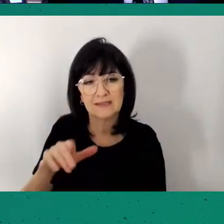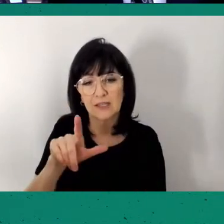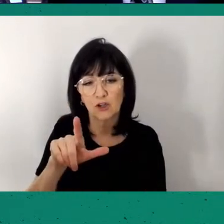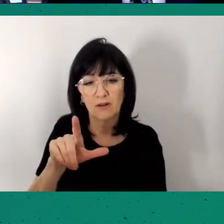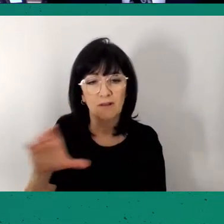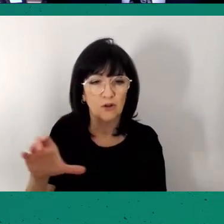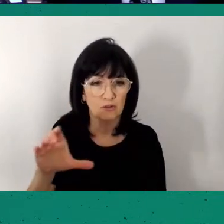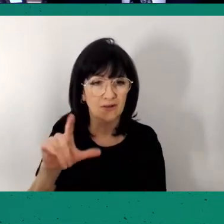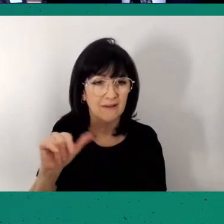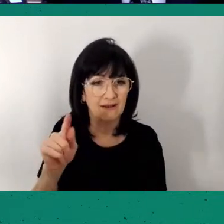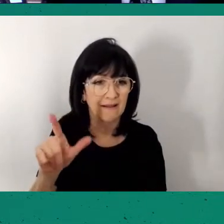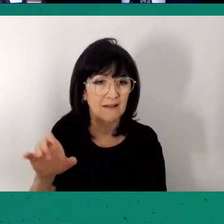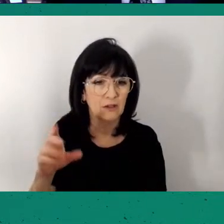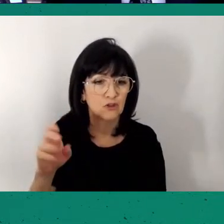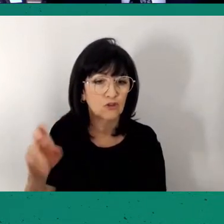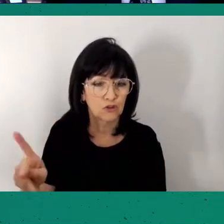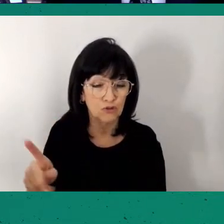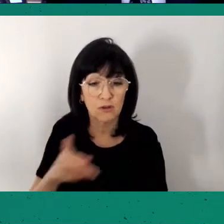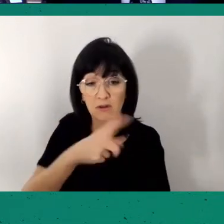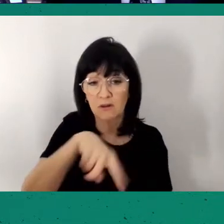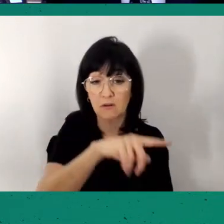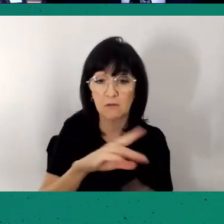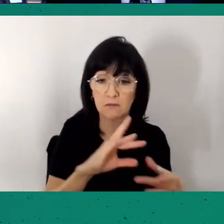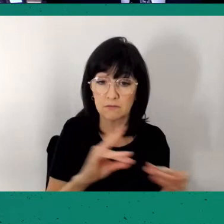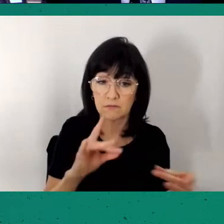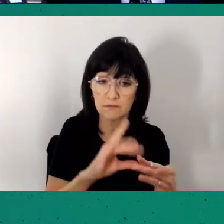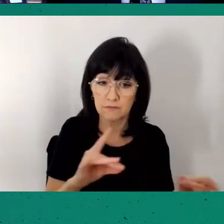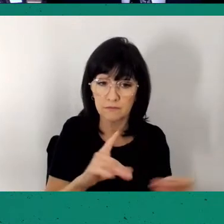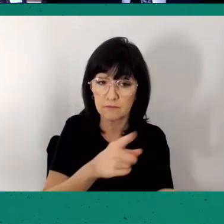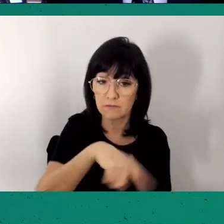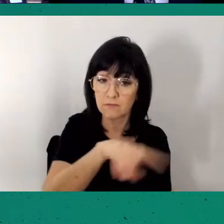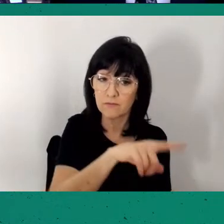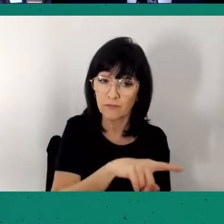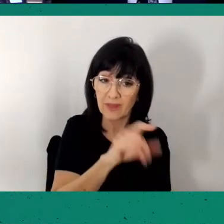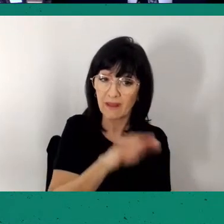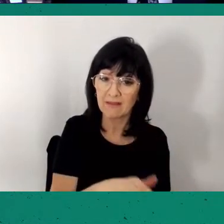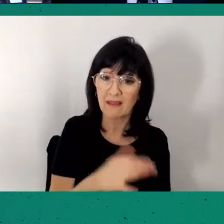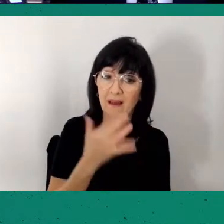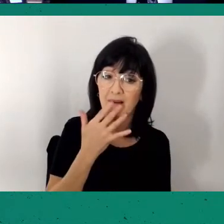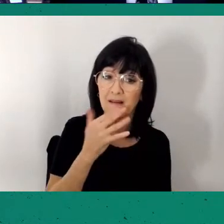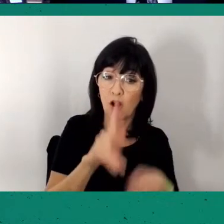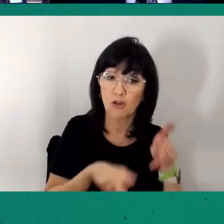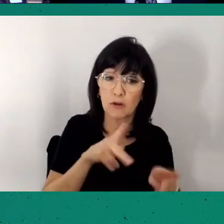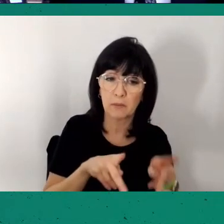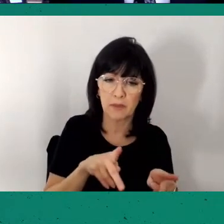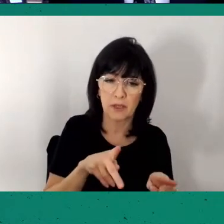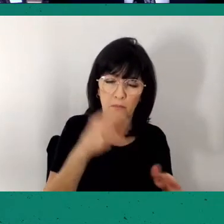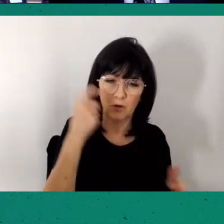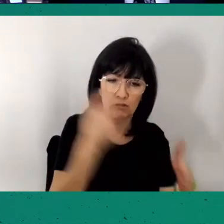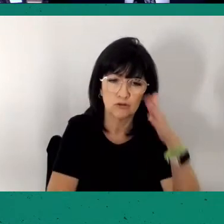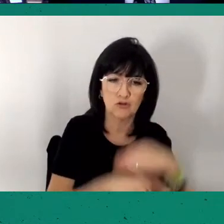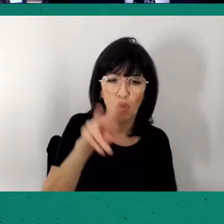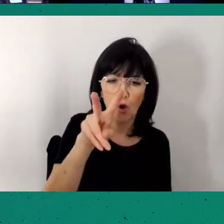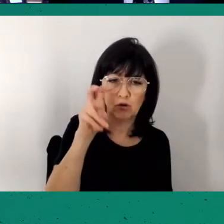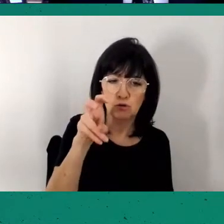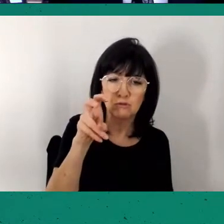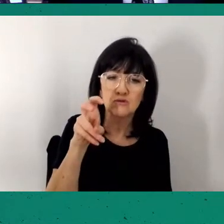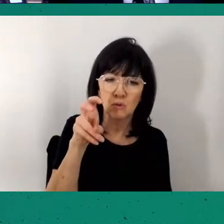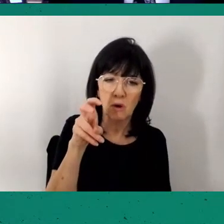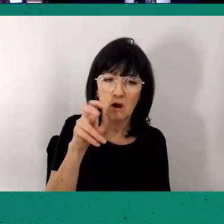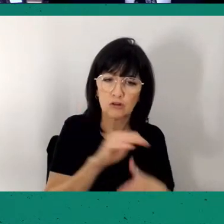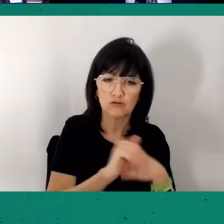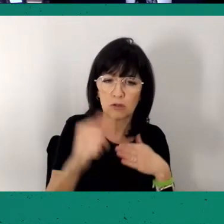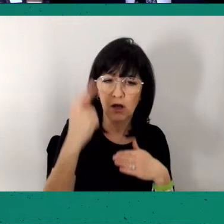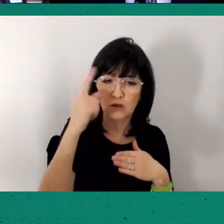quote, "The colored people are being charged $200 a marriage license in common with the whites.